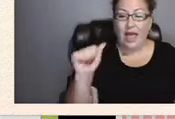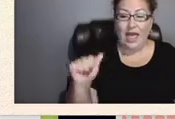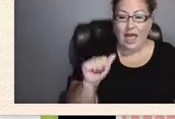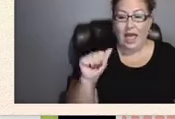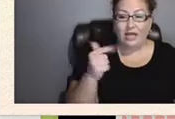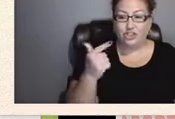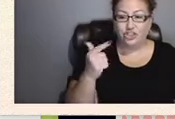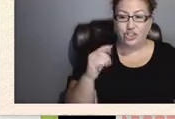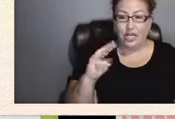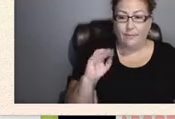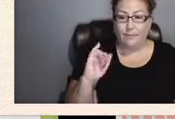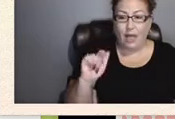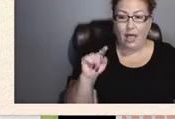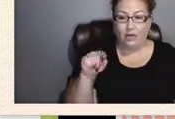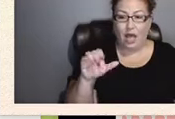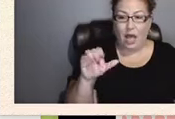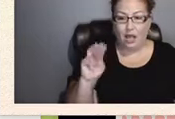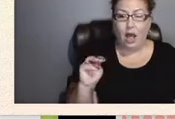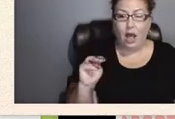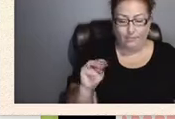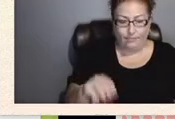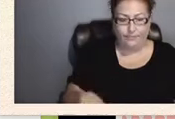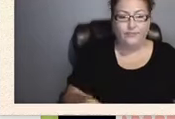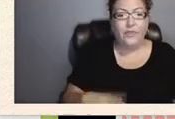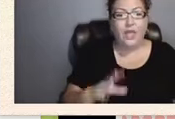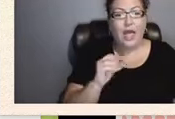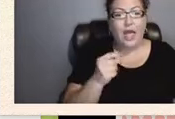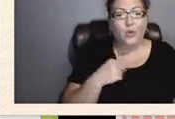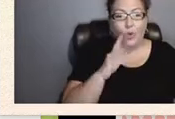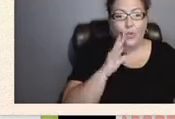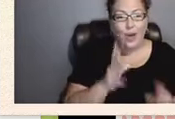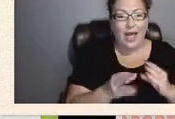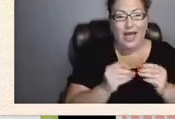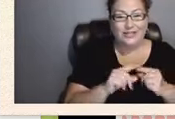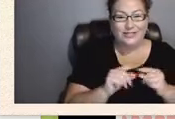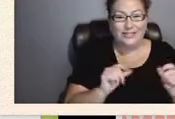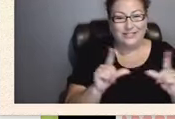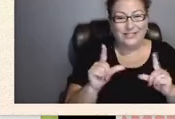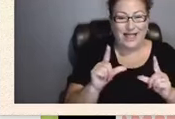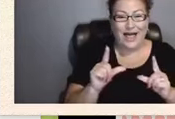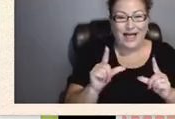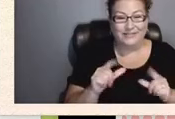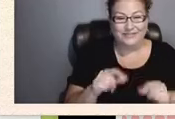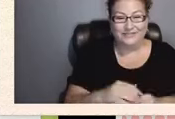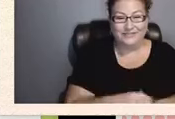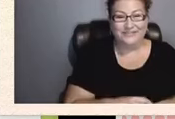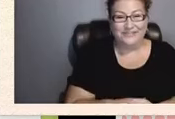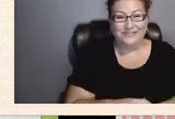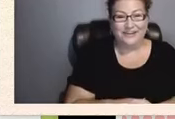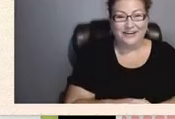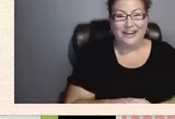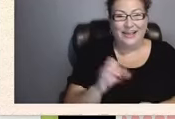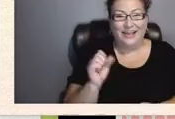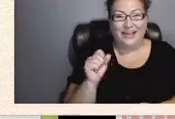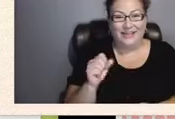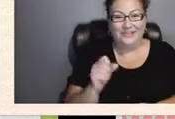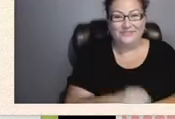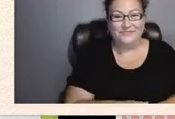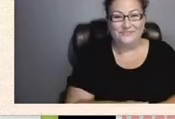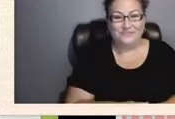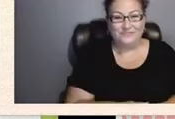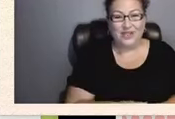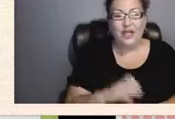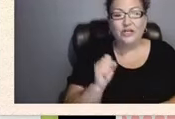flsand@gmail.com. That's all. And we will add it to the slide before we send it out. Yes, we will add it to the slide. Yes. So